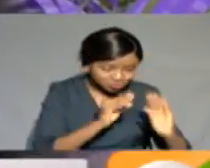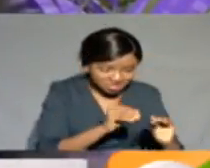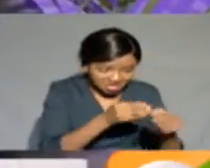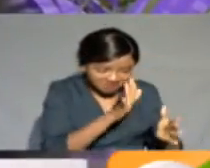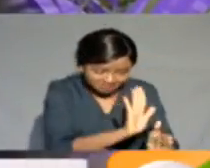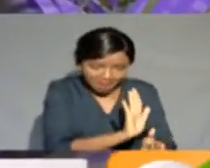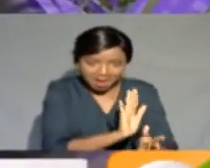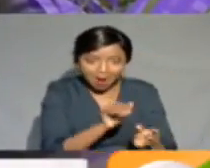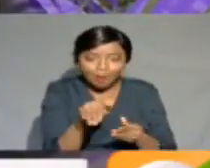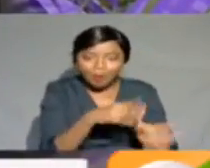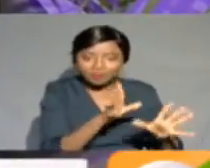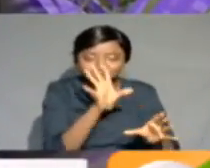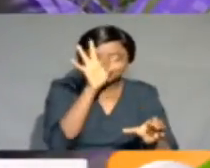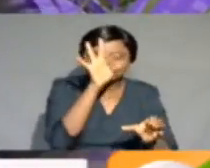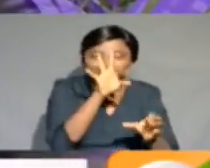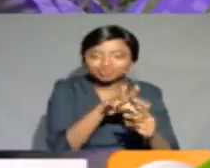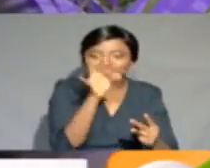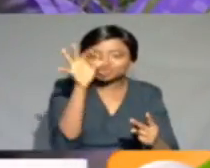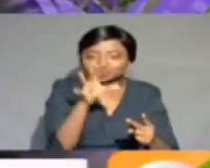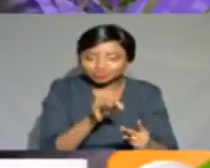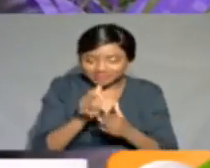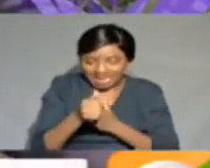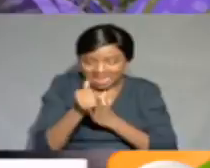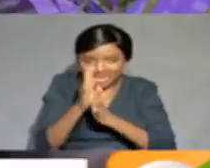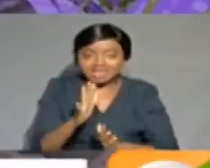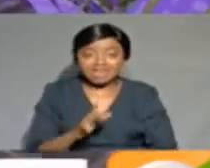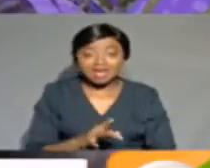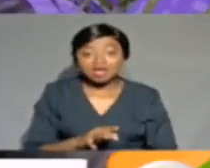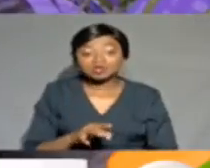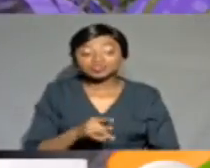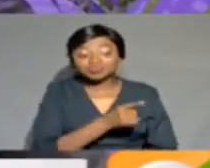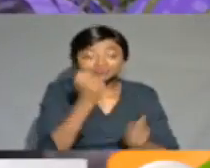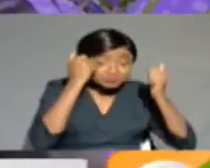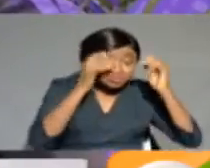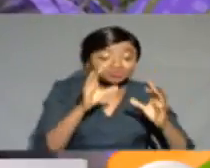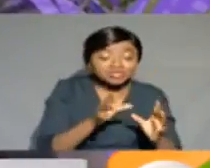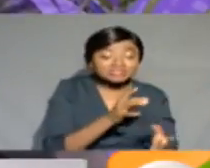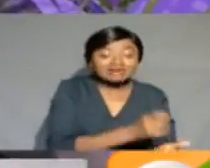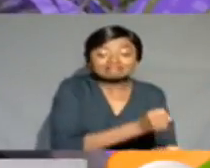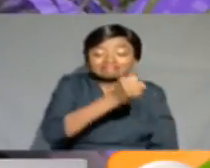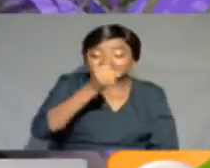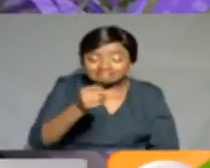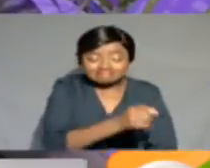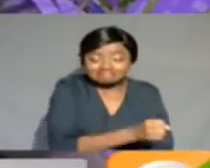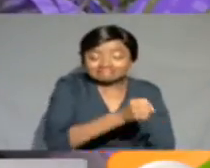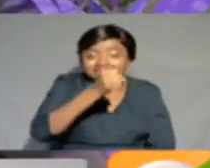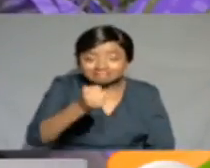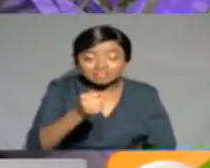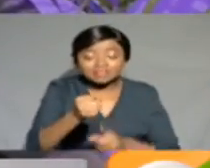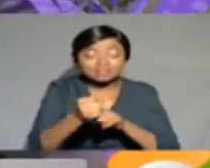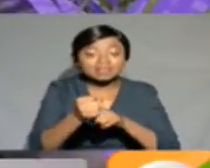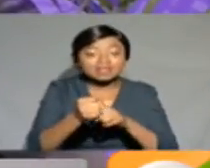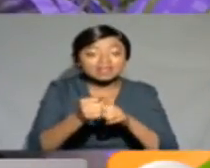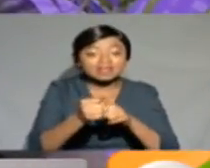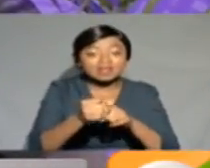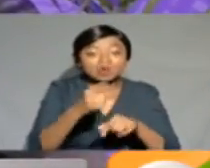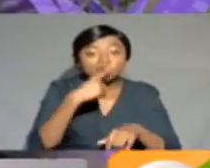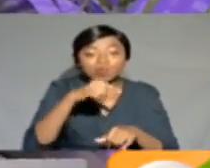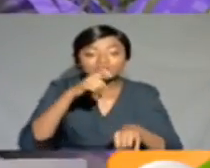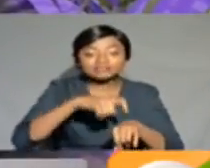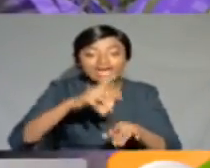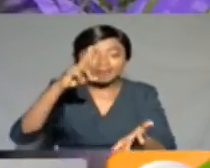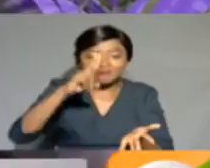to elect their own leaders. So today, the leaders that we have in school are elected after